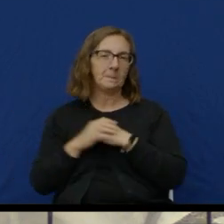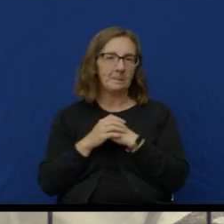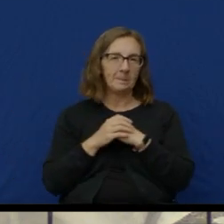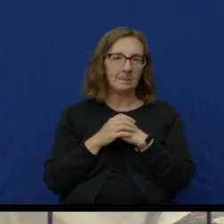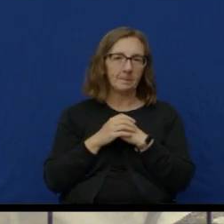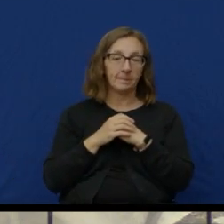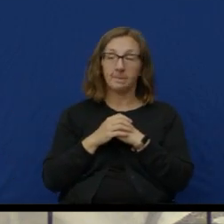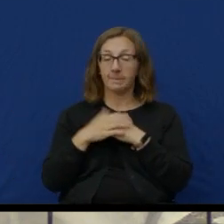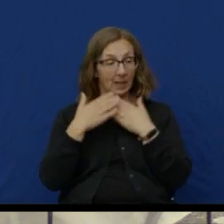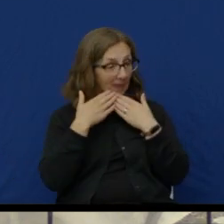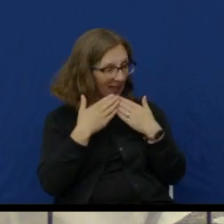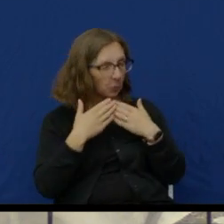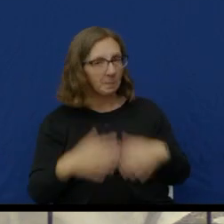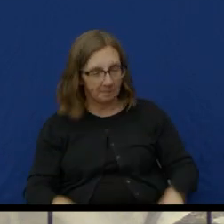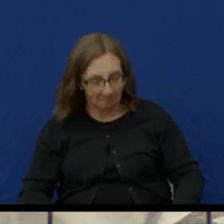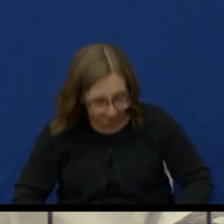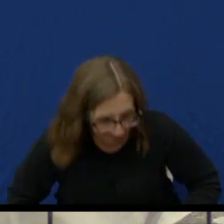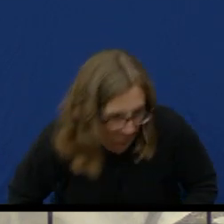Thank you.